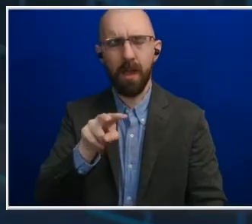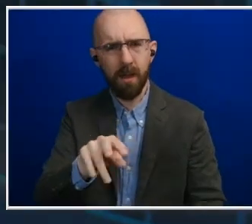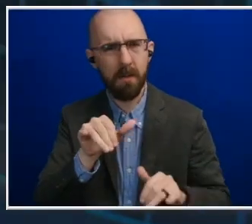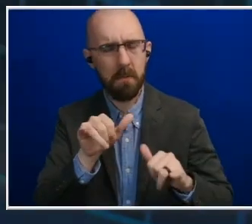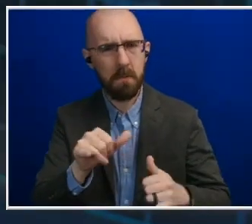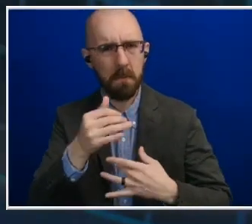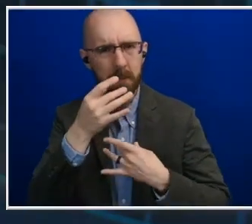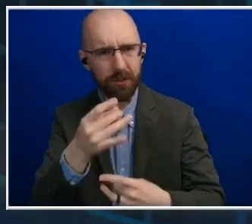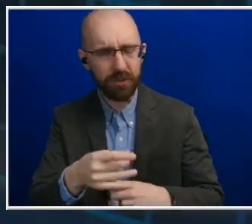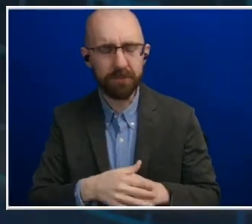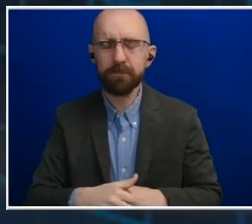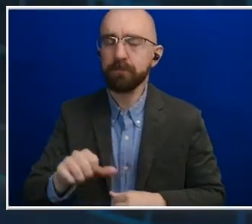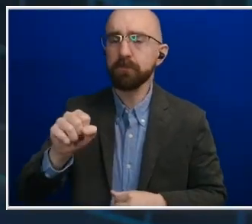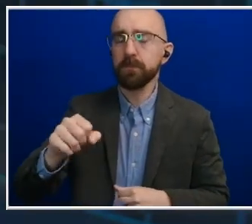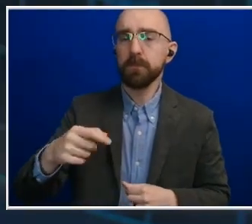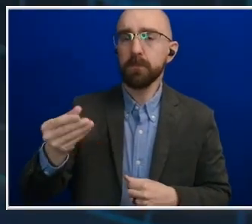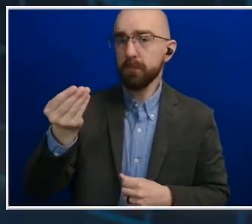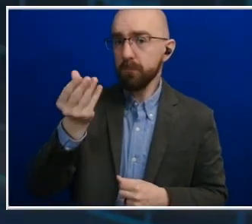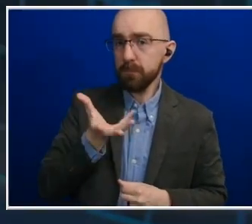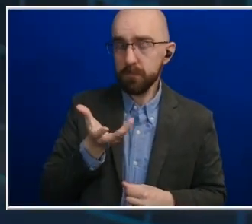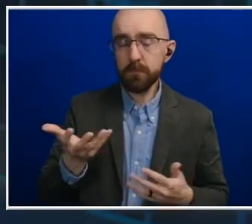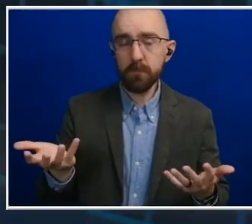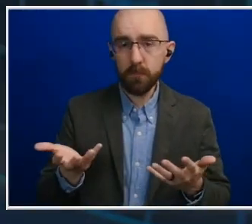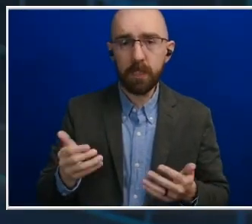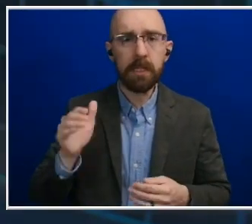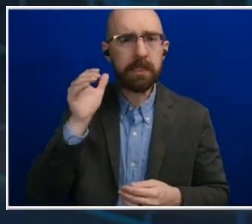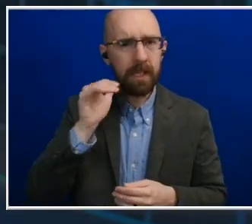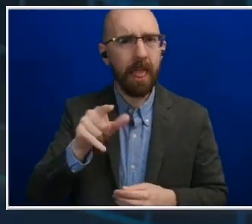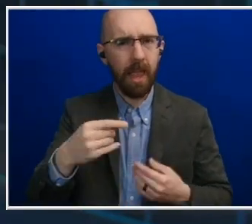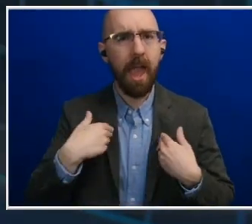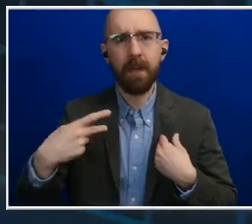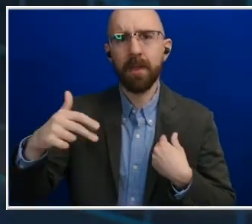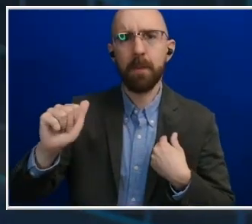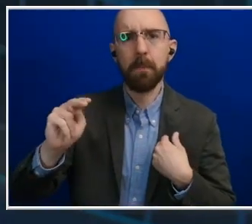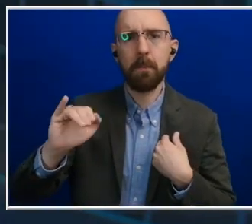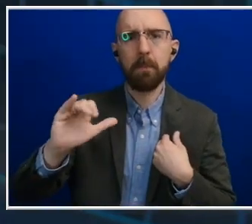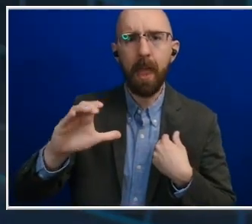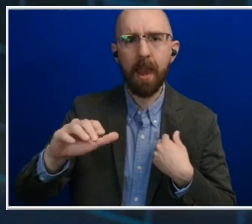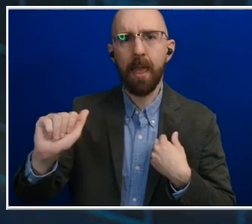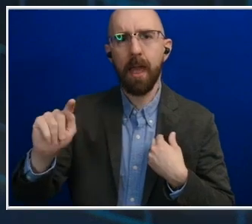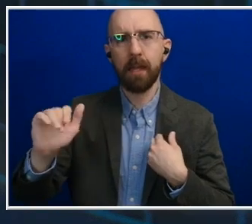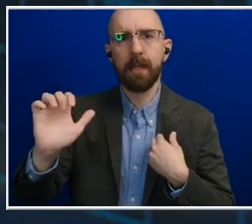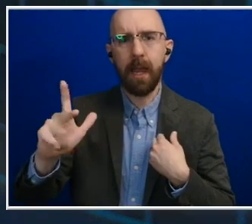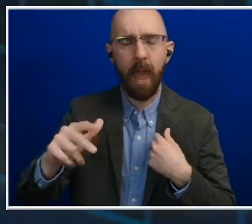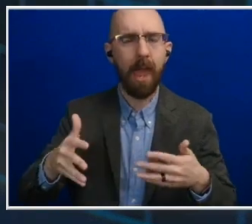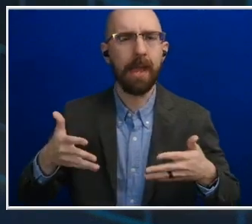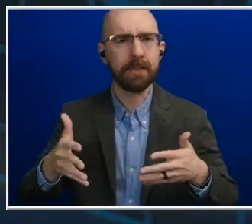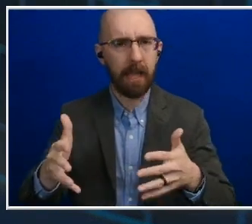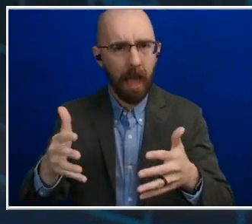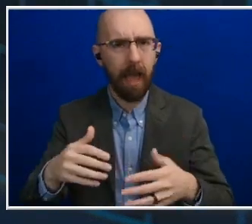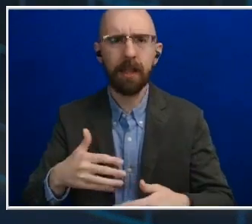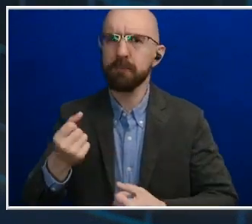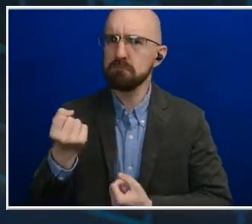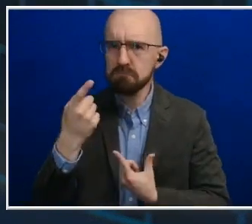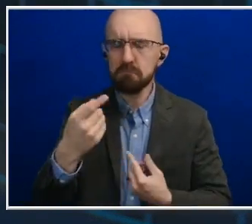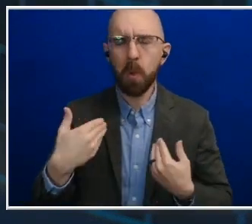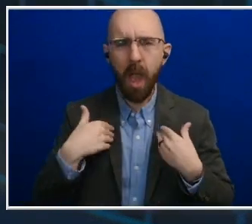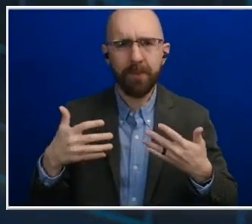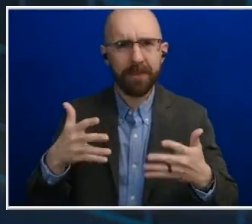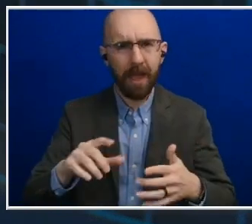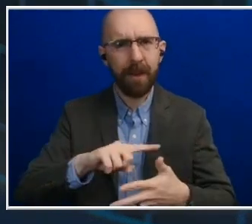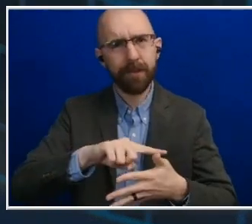being told it sounds like you're having a panic attack, you have anxiety, it's understandable that you have anxiety, you have all these other conditions,